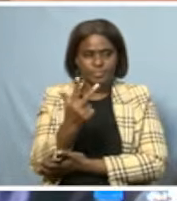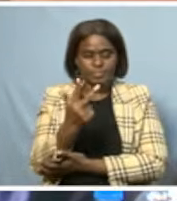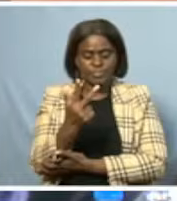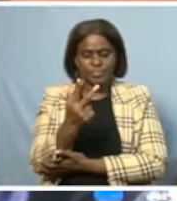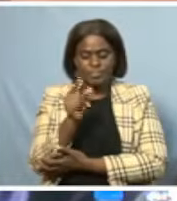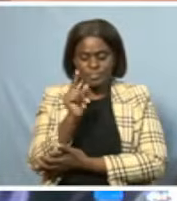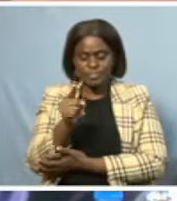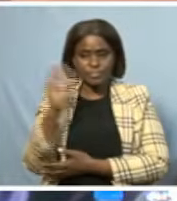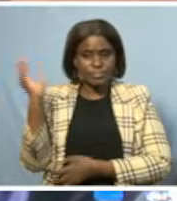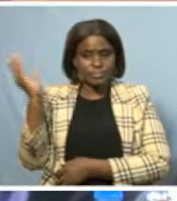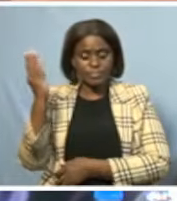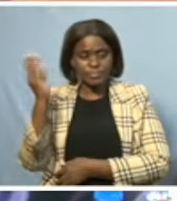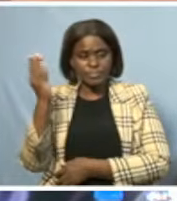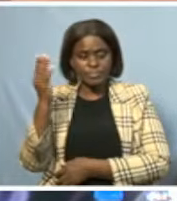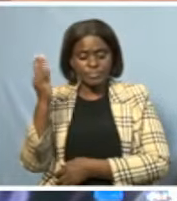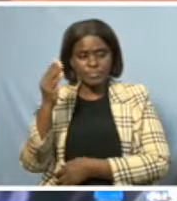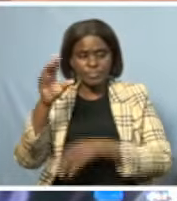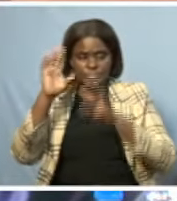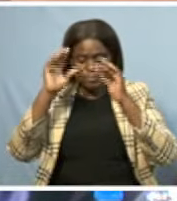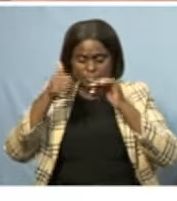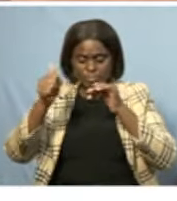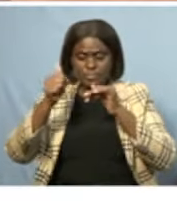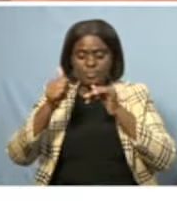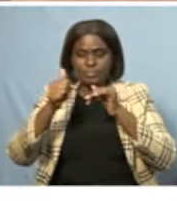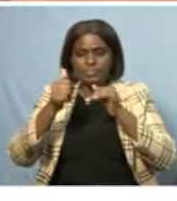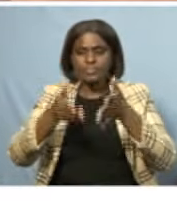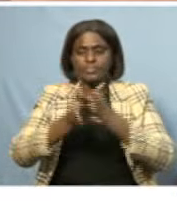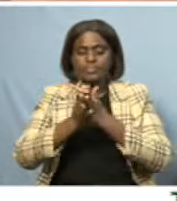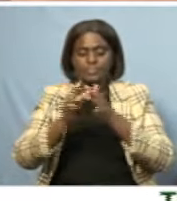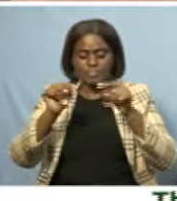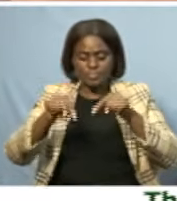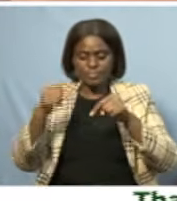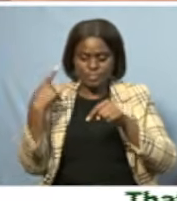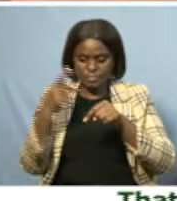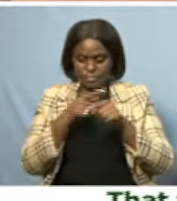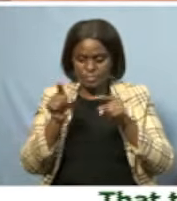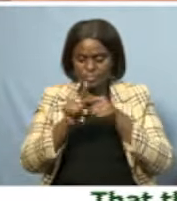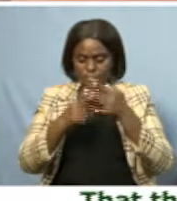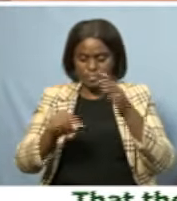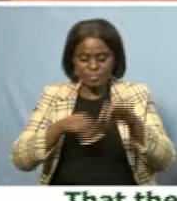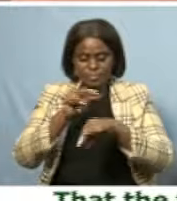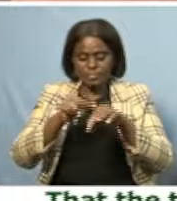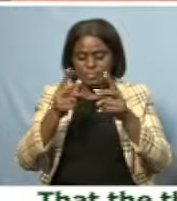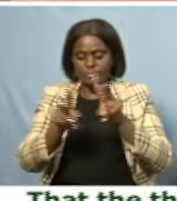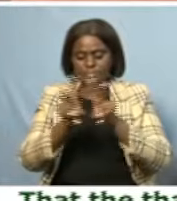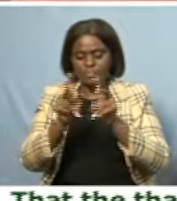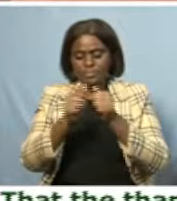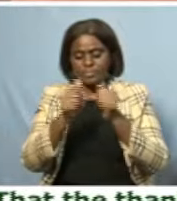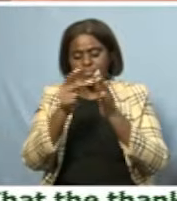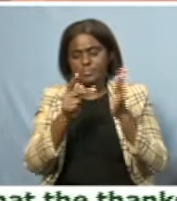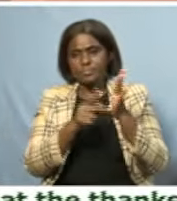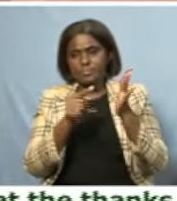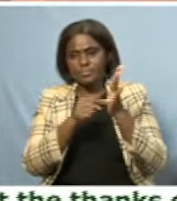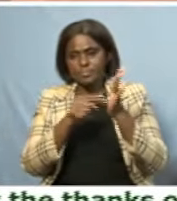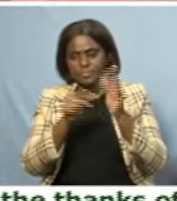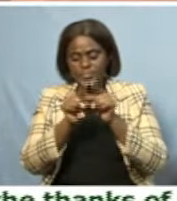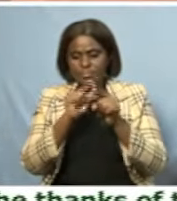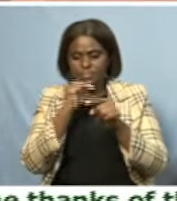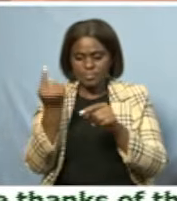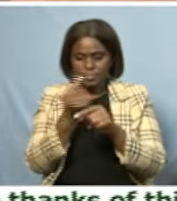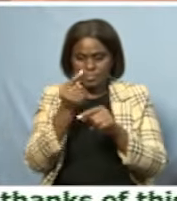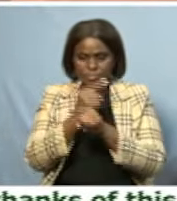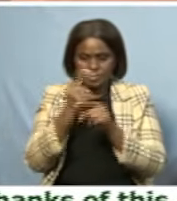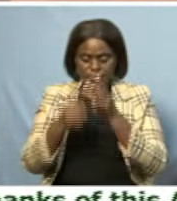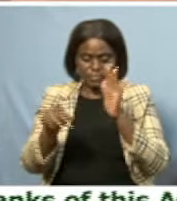the address, the President reminded this House that national values and principles are not just